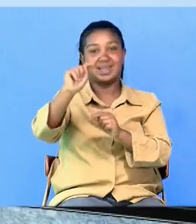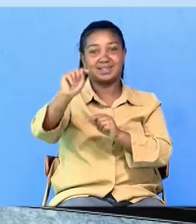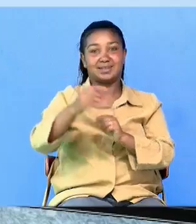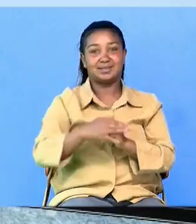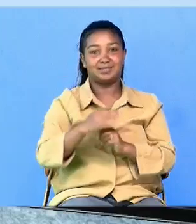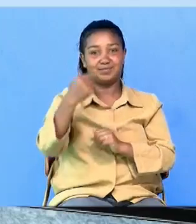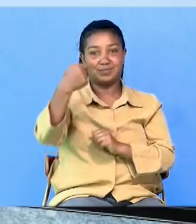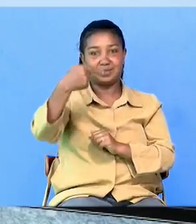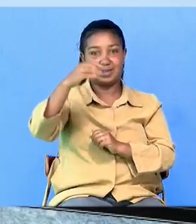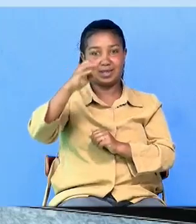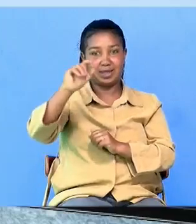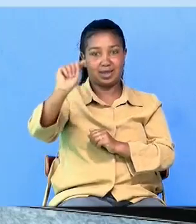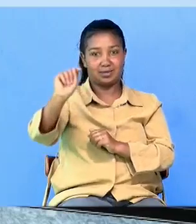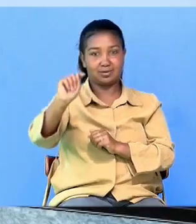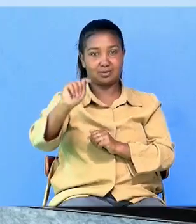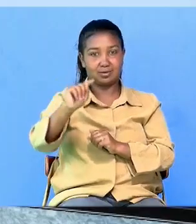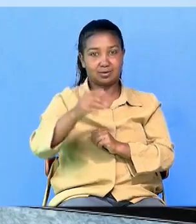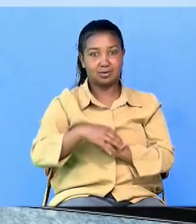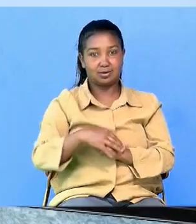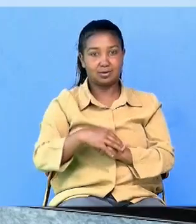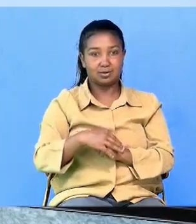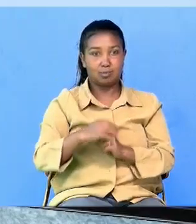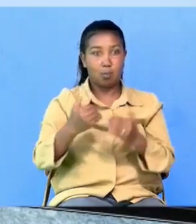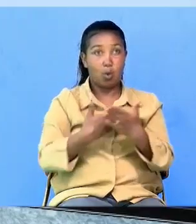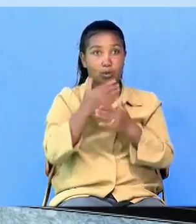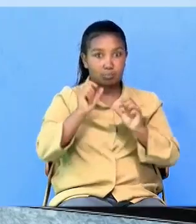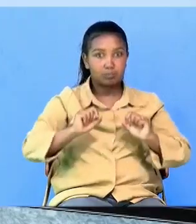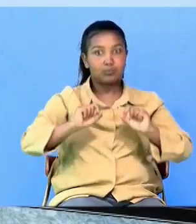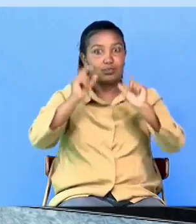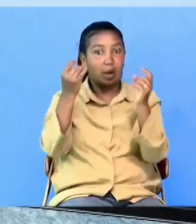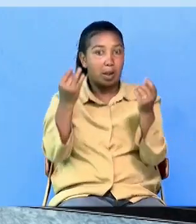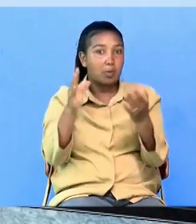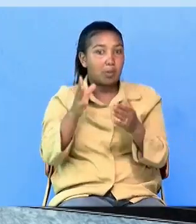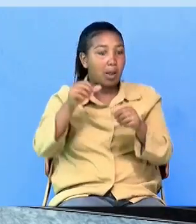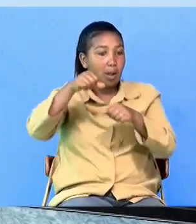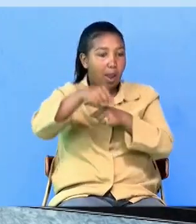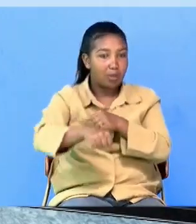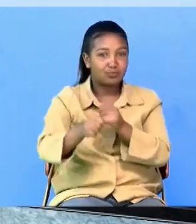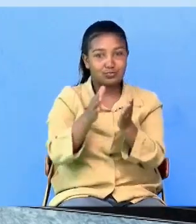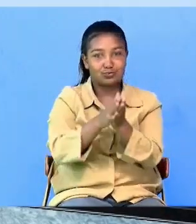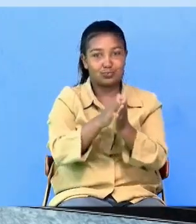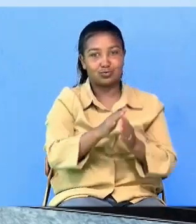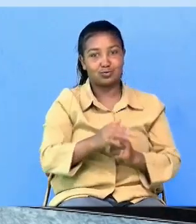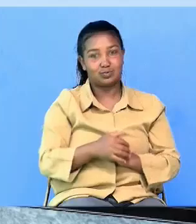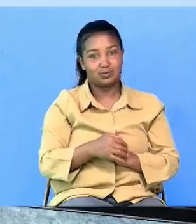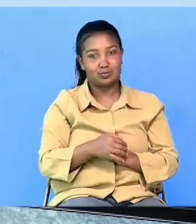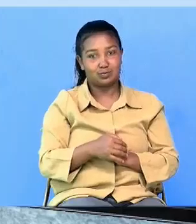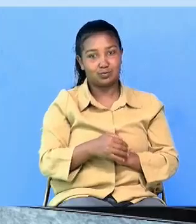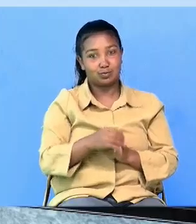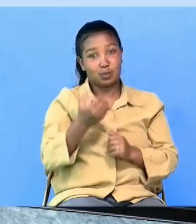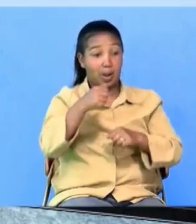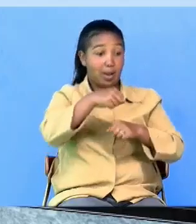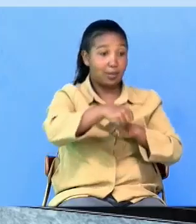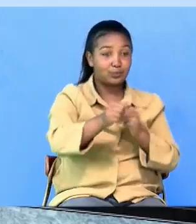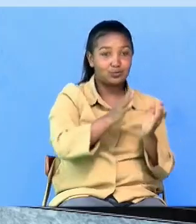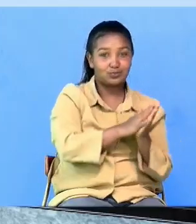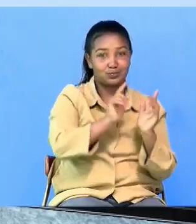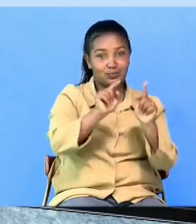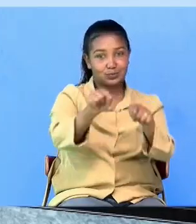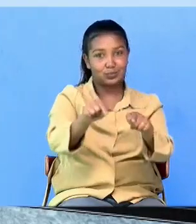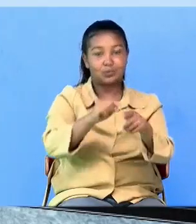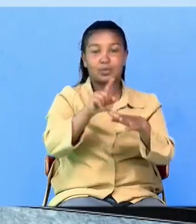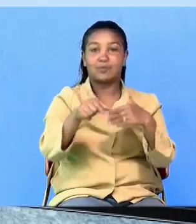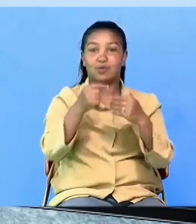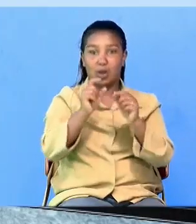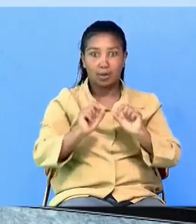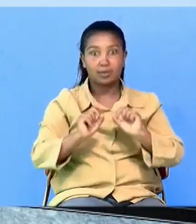Get. Unless you are getting up early in the morning, you may late at school, or you may late to school. Therefore,